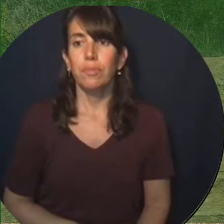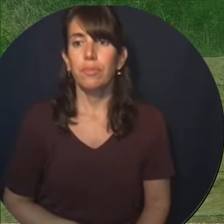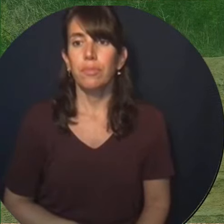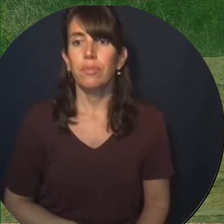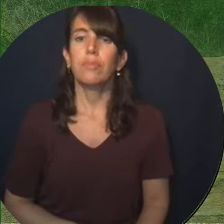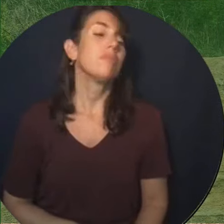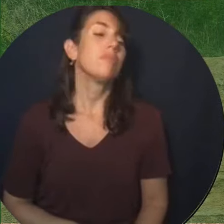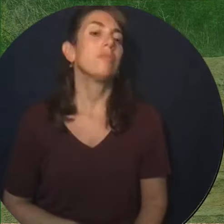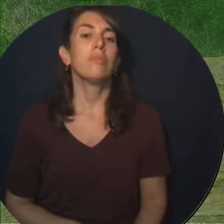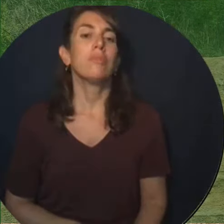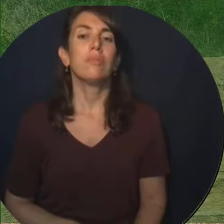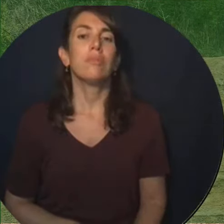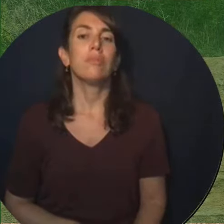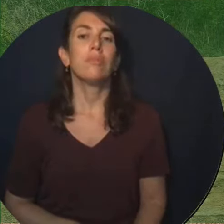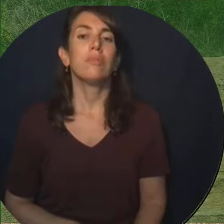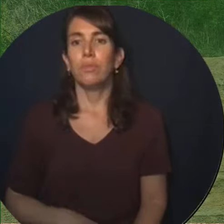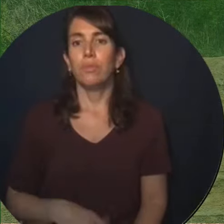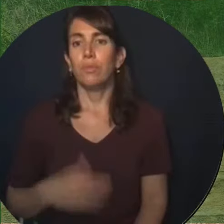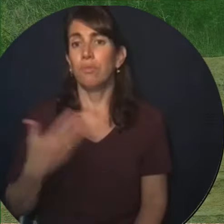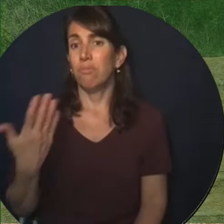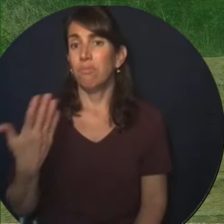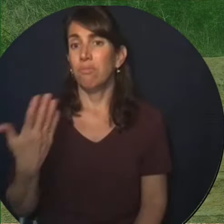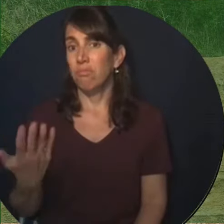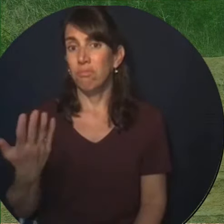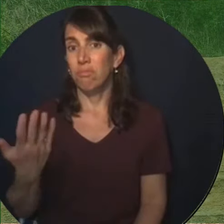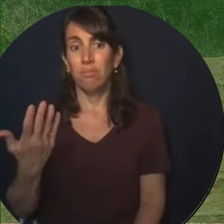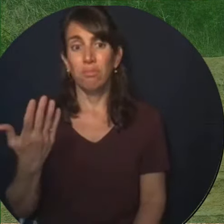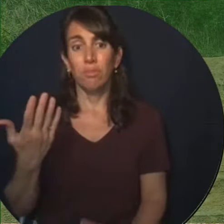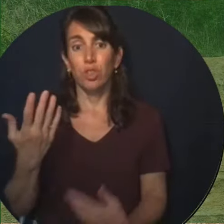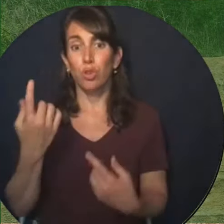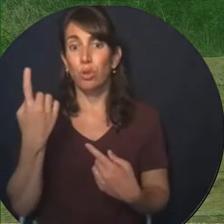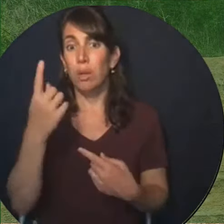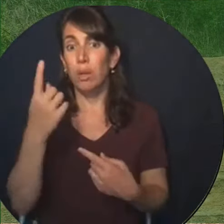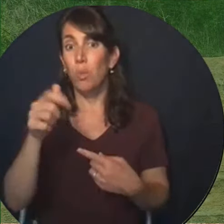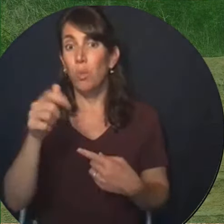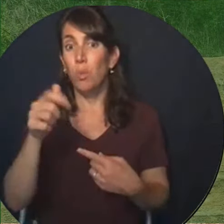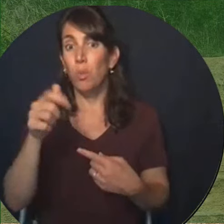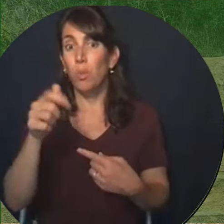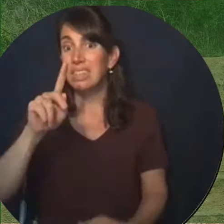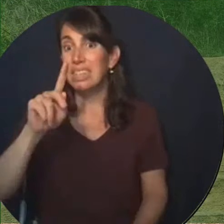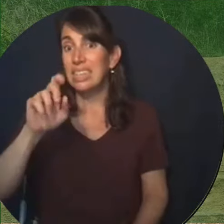Zohra, Kelsey, Pilar, any other words on this risk assessment question?